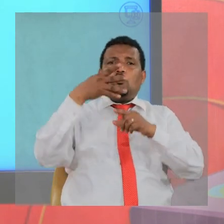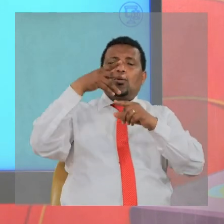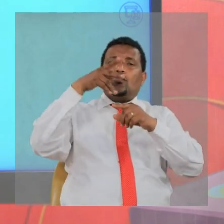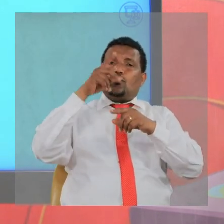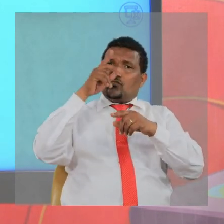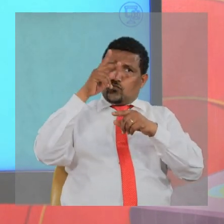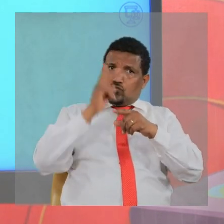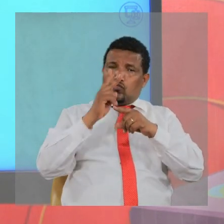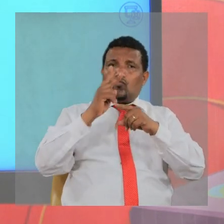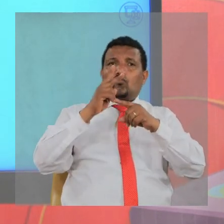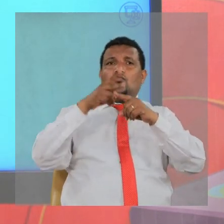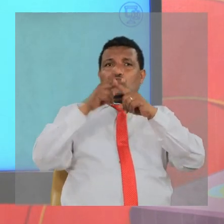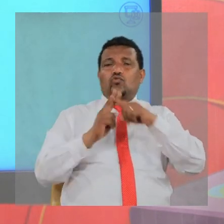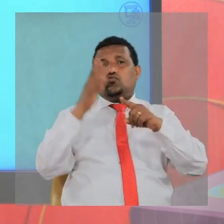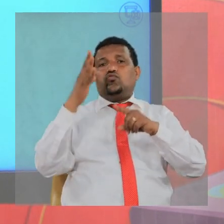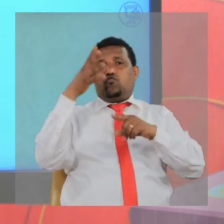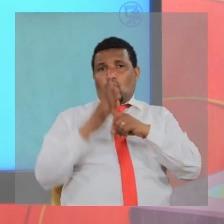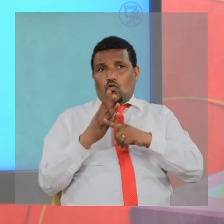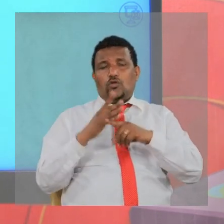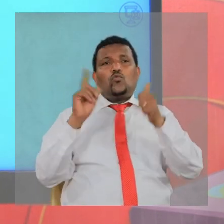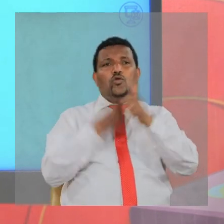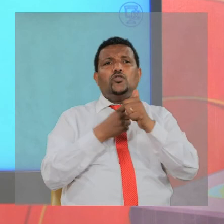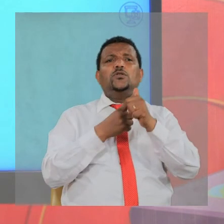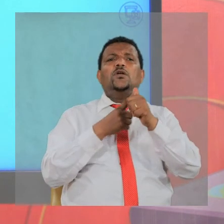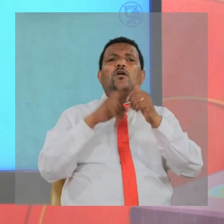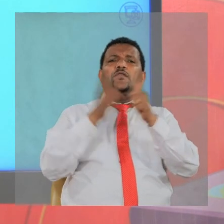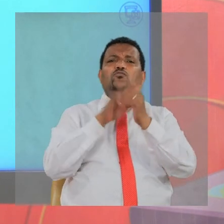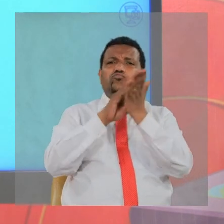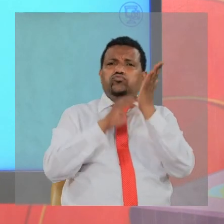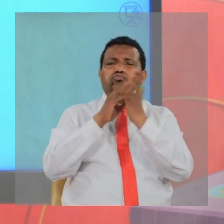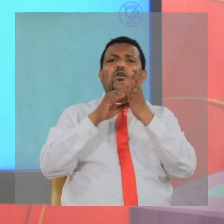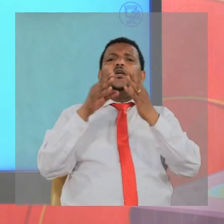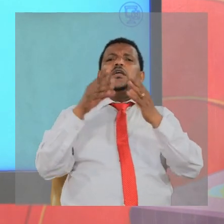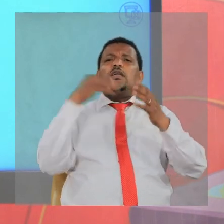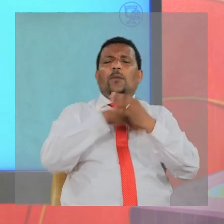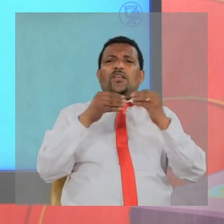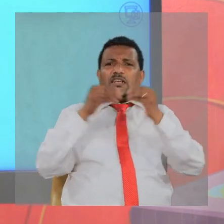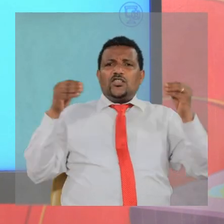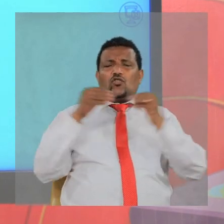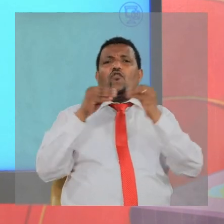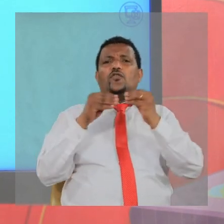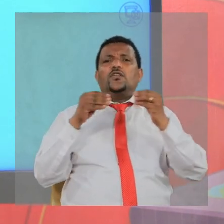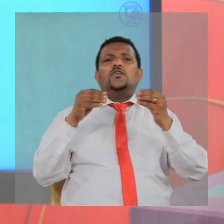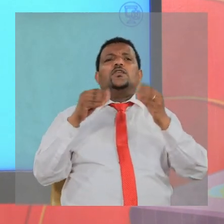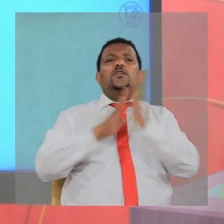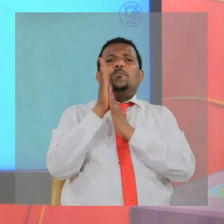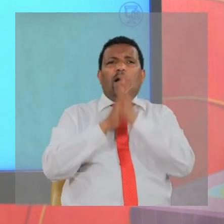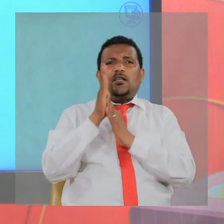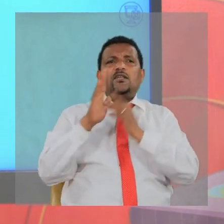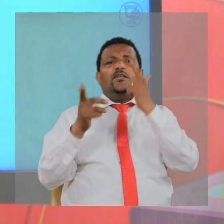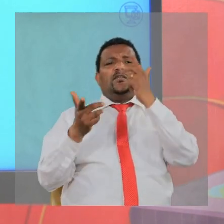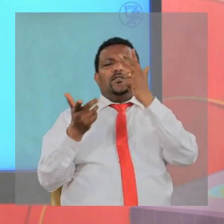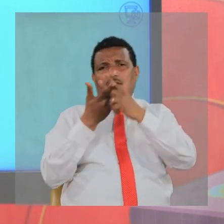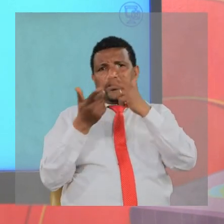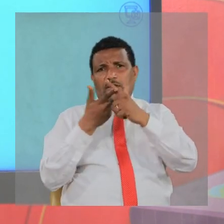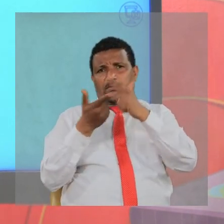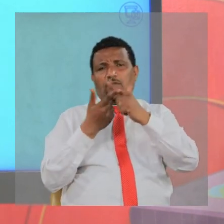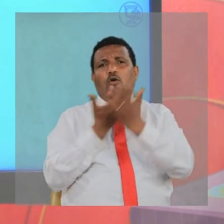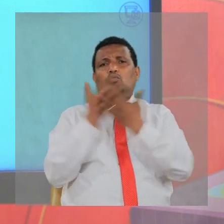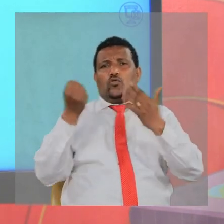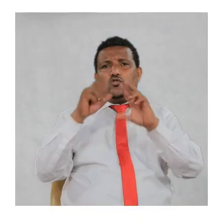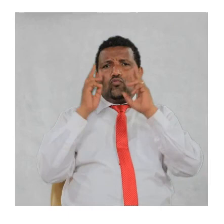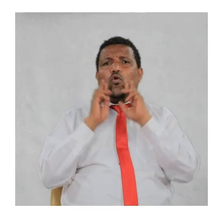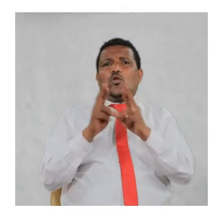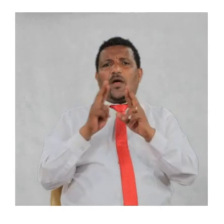kg. And the question is, first calculate the income elasticity of demand In second, is good X normal